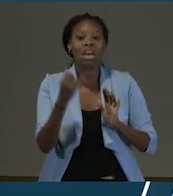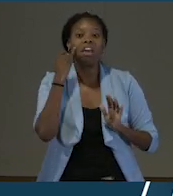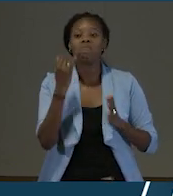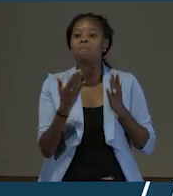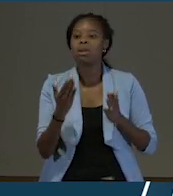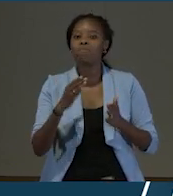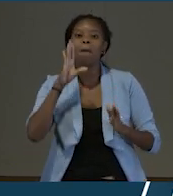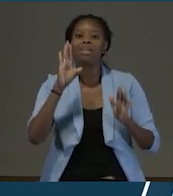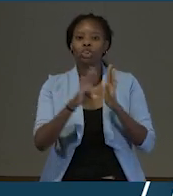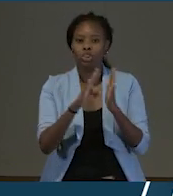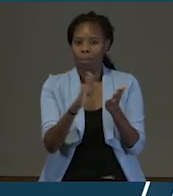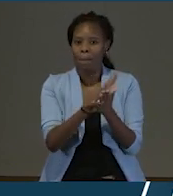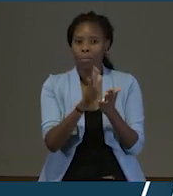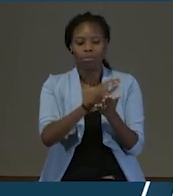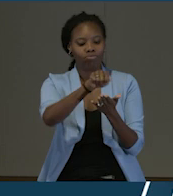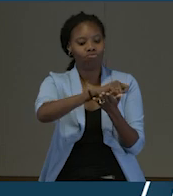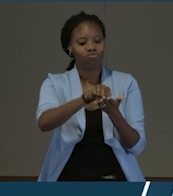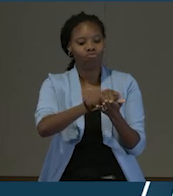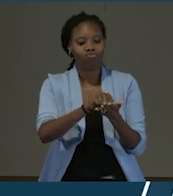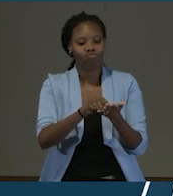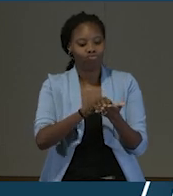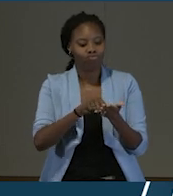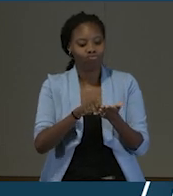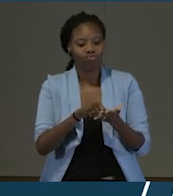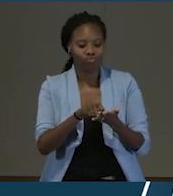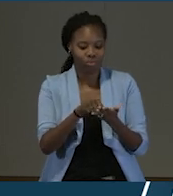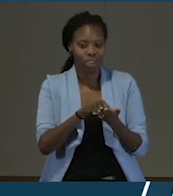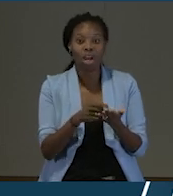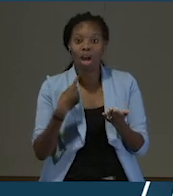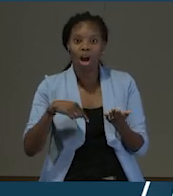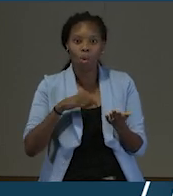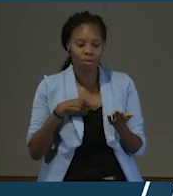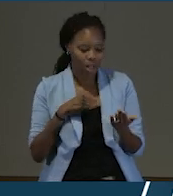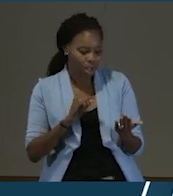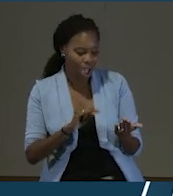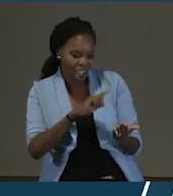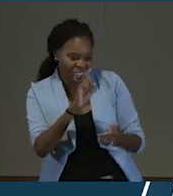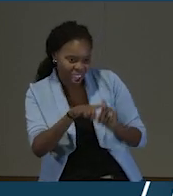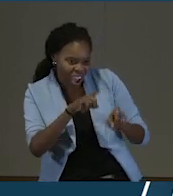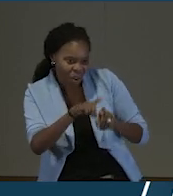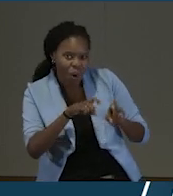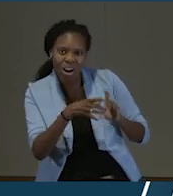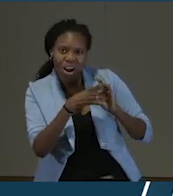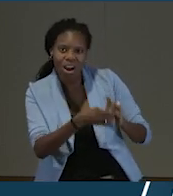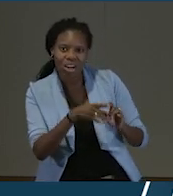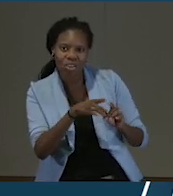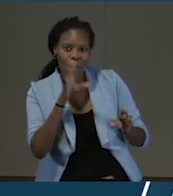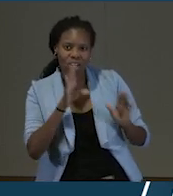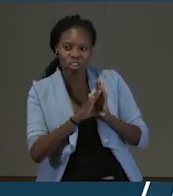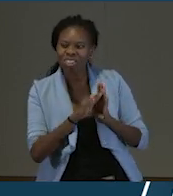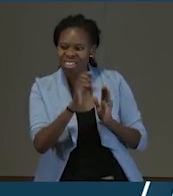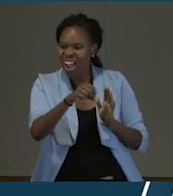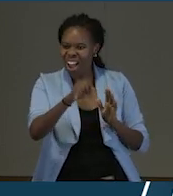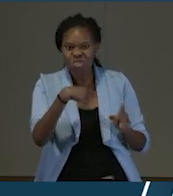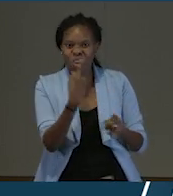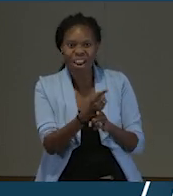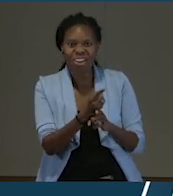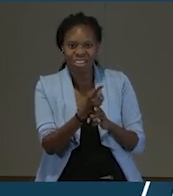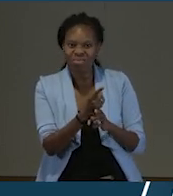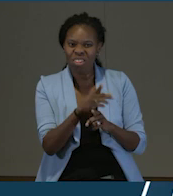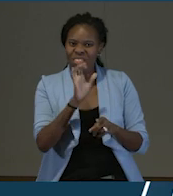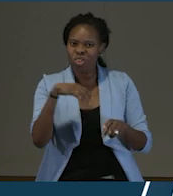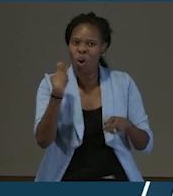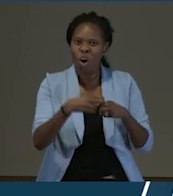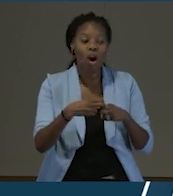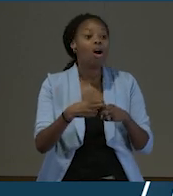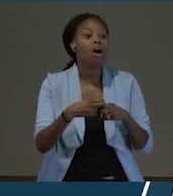picture? Do we find ourselves asking questions about the picture? Yeah, it's natural, right? It's so hard.